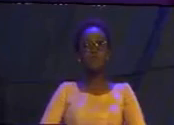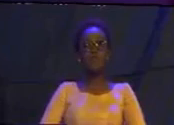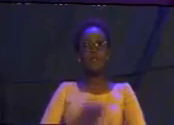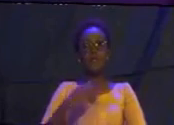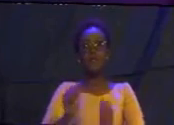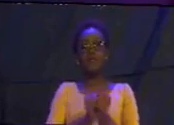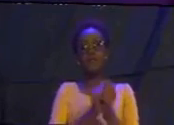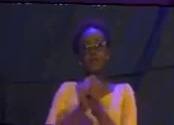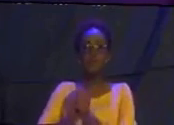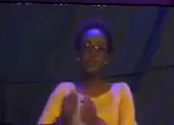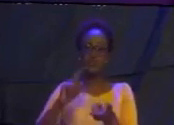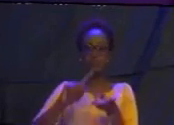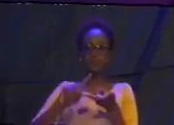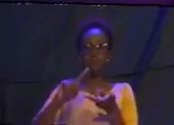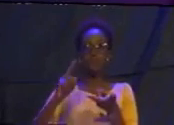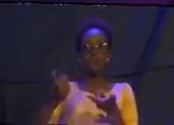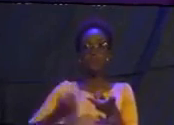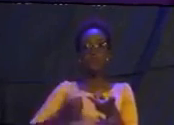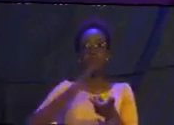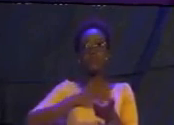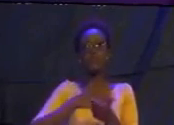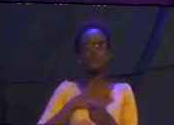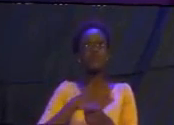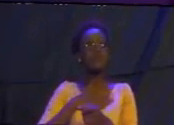kumwe na mushiki wacu